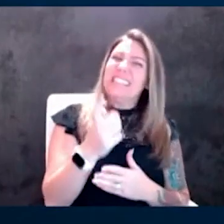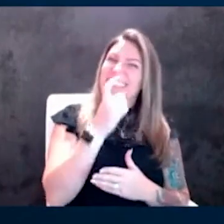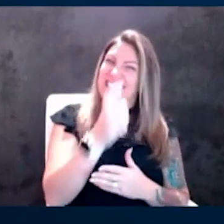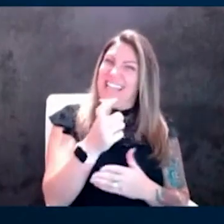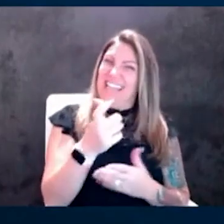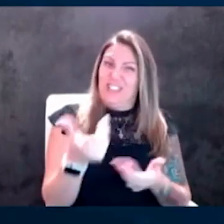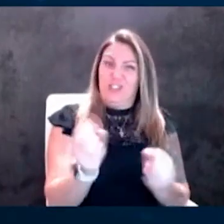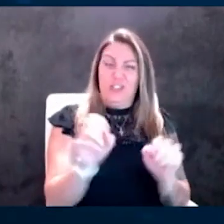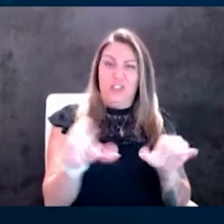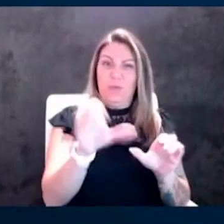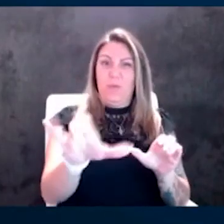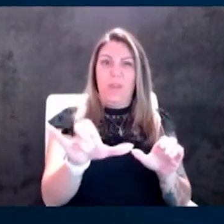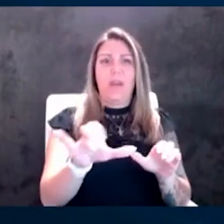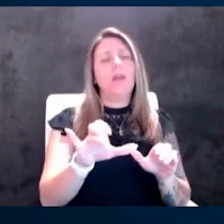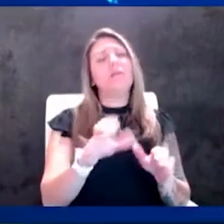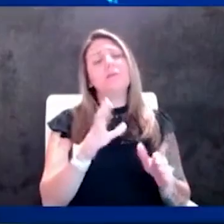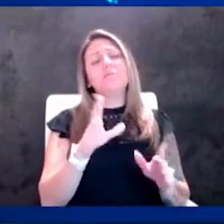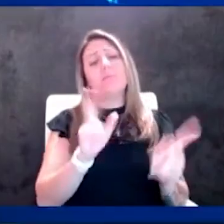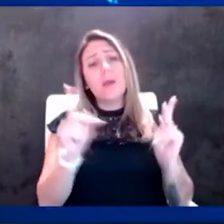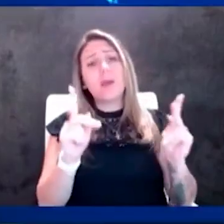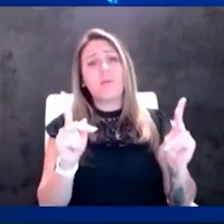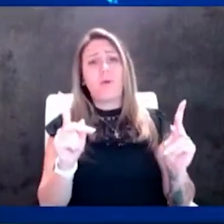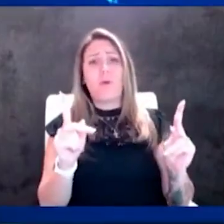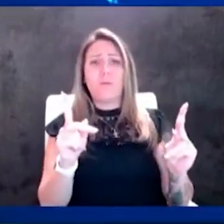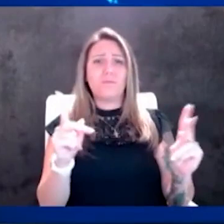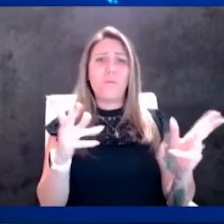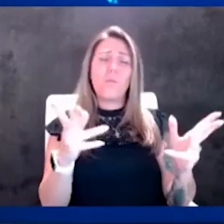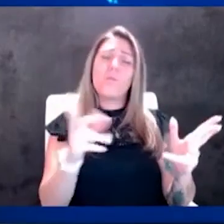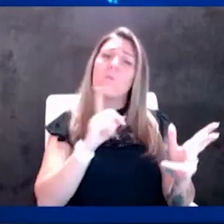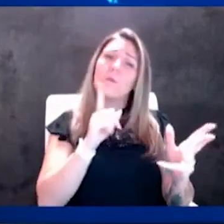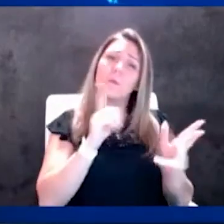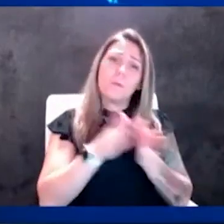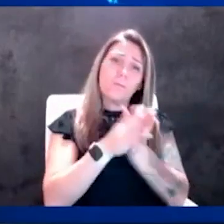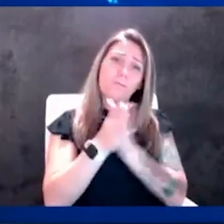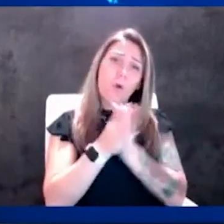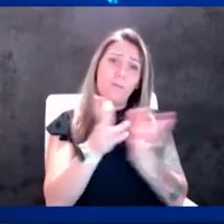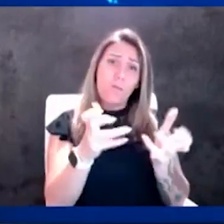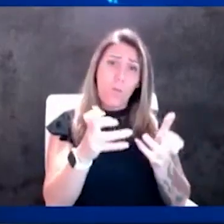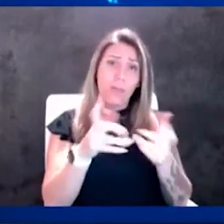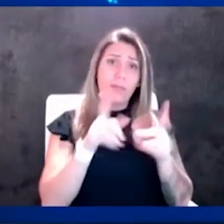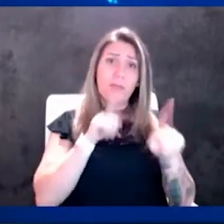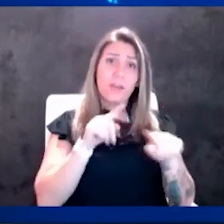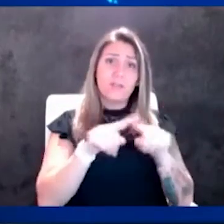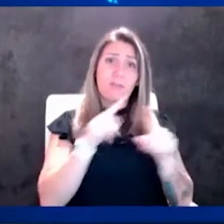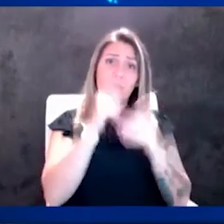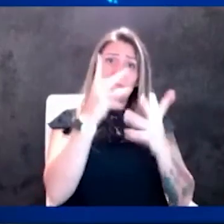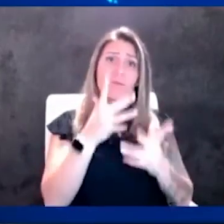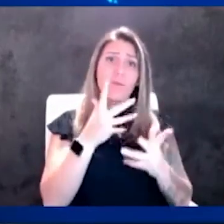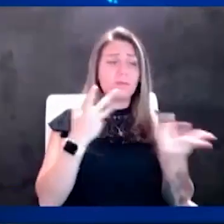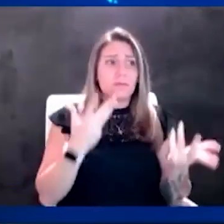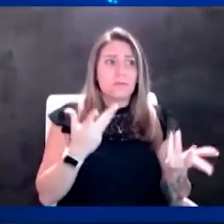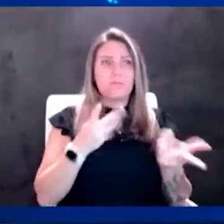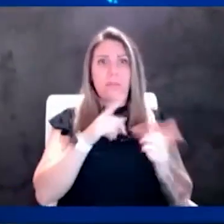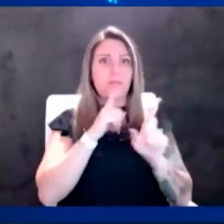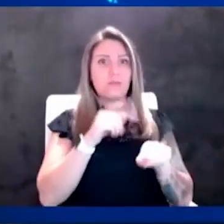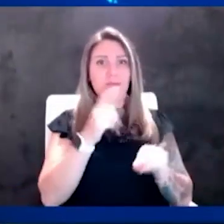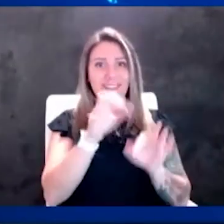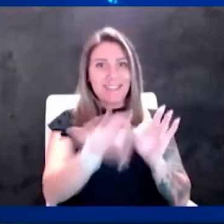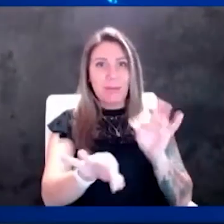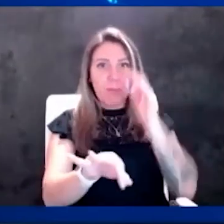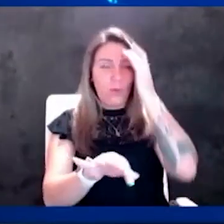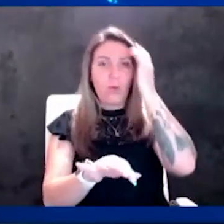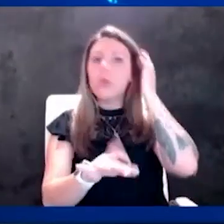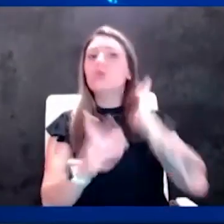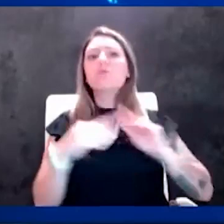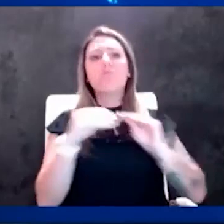motivated, we all want to find that answer. Unfortunately, the answer is not going to be simple. It's going to be complex. And that's